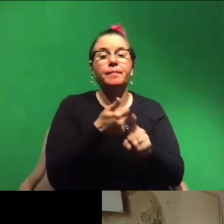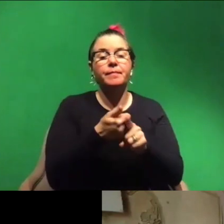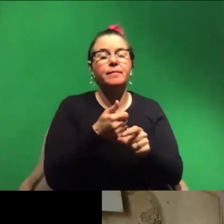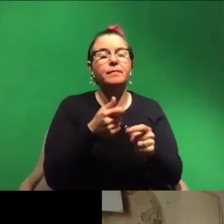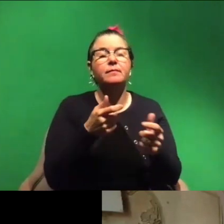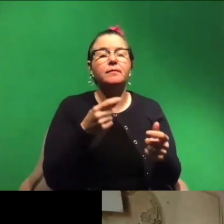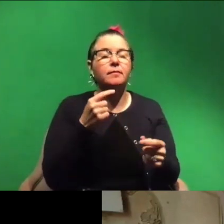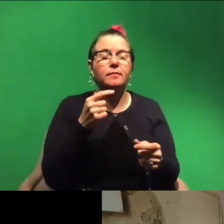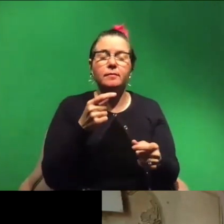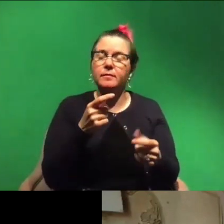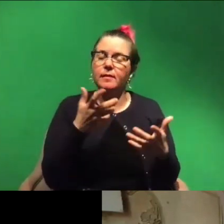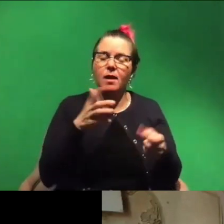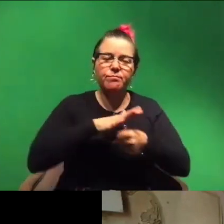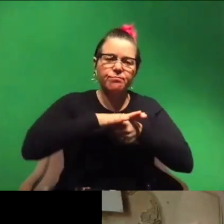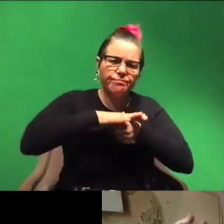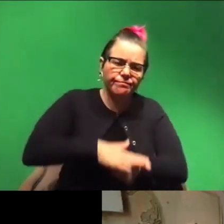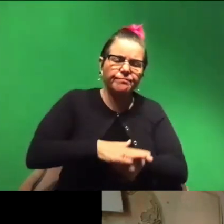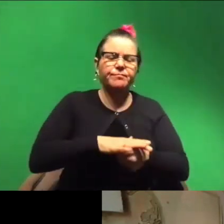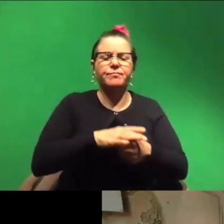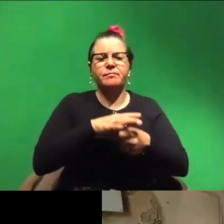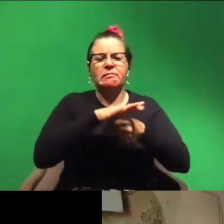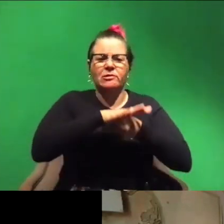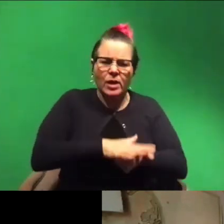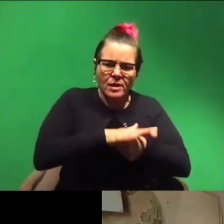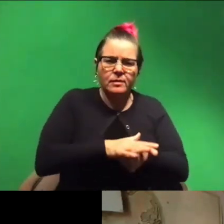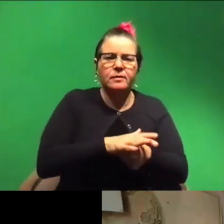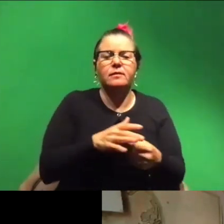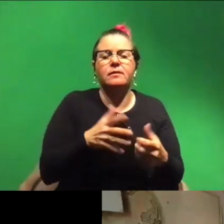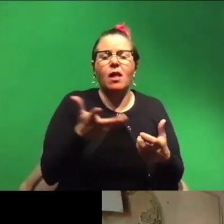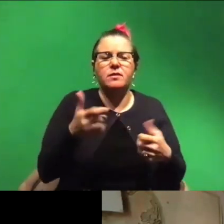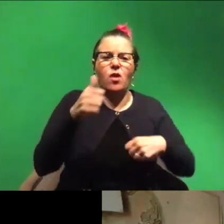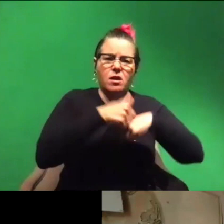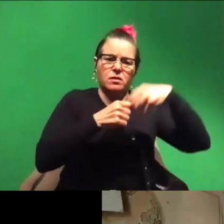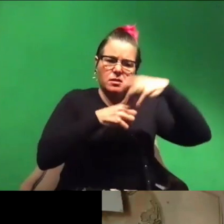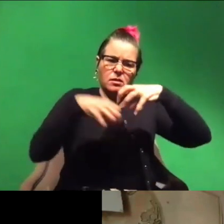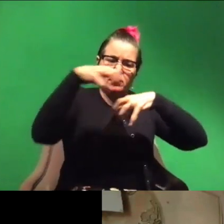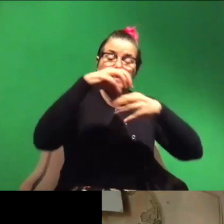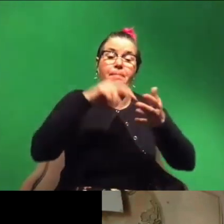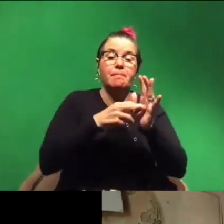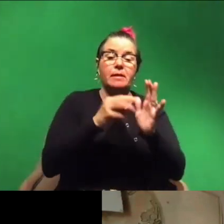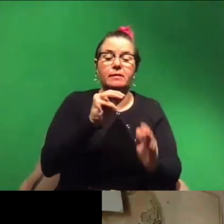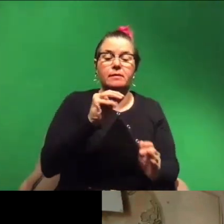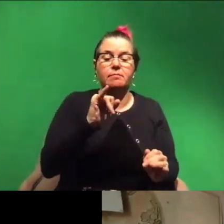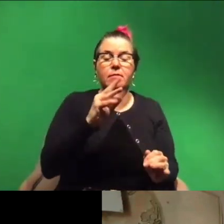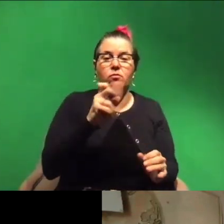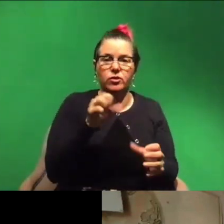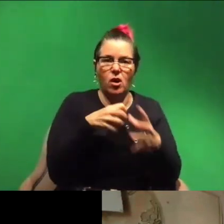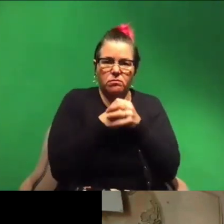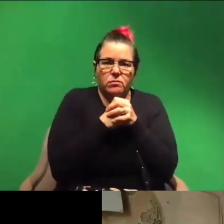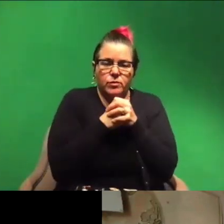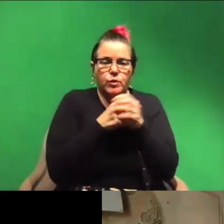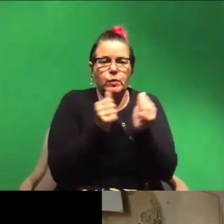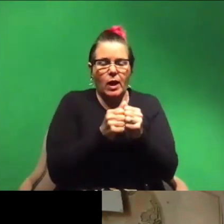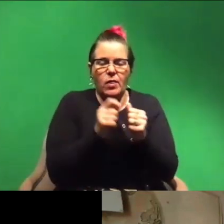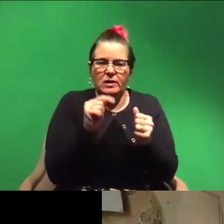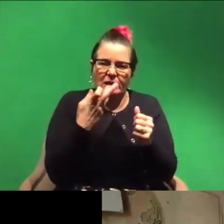incredible amounts of pressure and stress and lots of rocks over the top of them. That means that the minerals are all kind of squashed together and they're held really